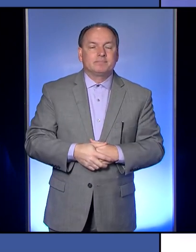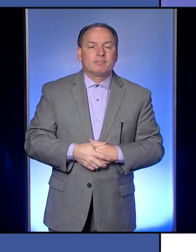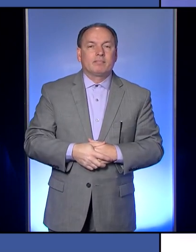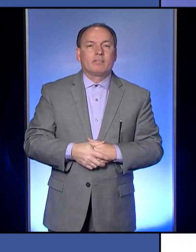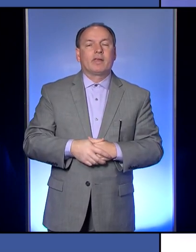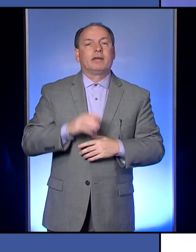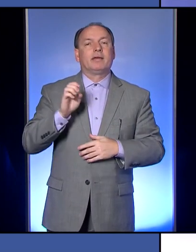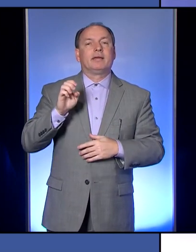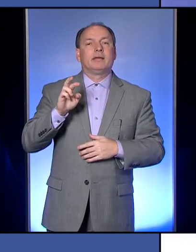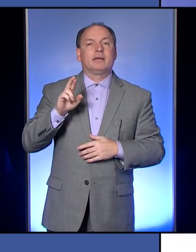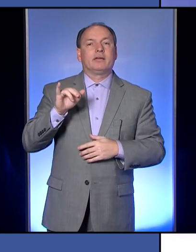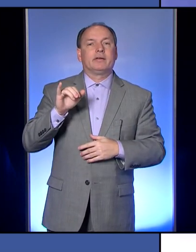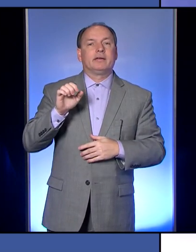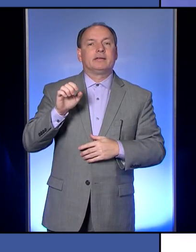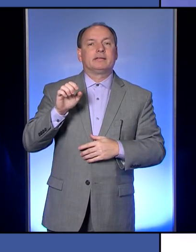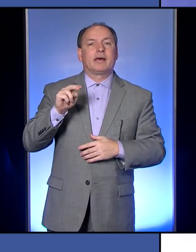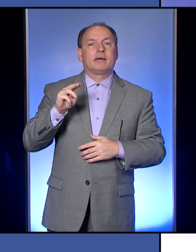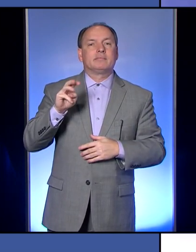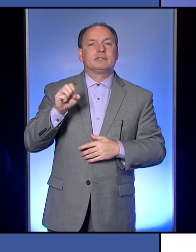Erie Times News?